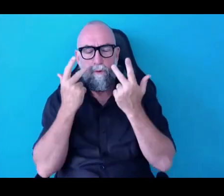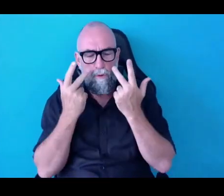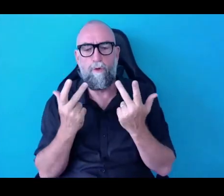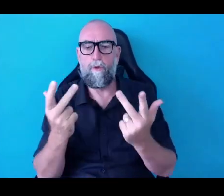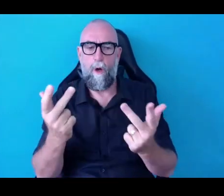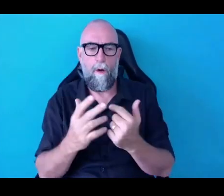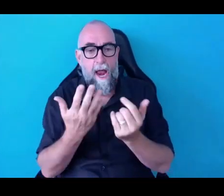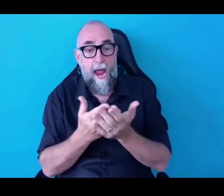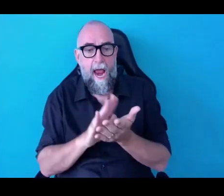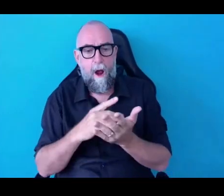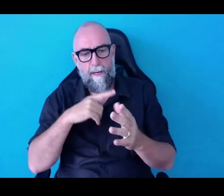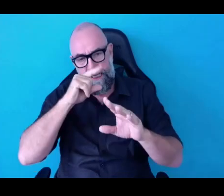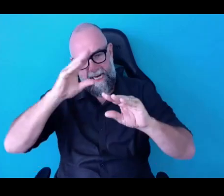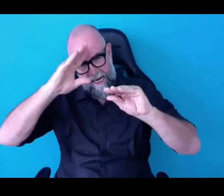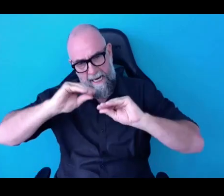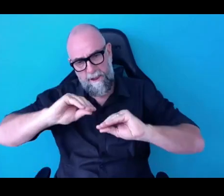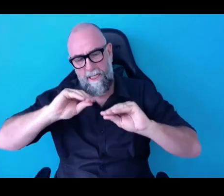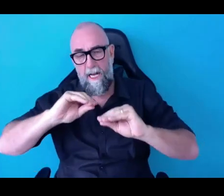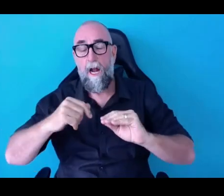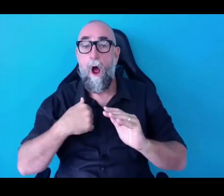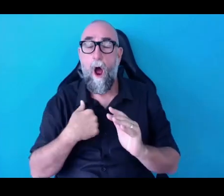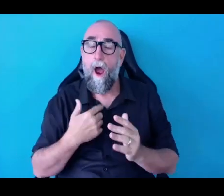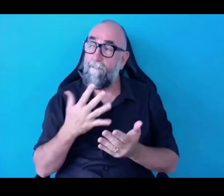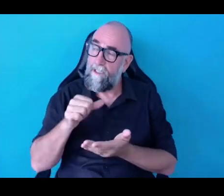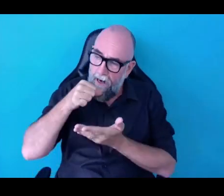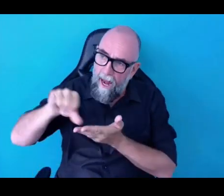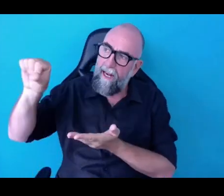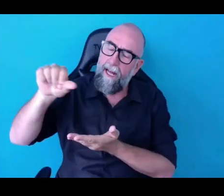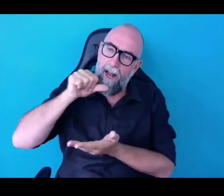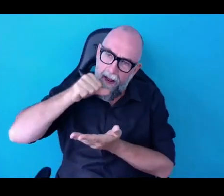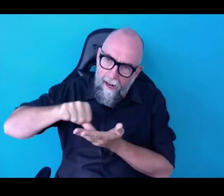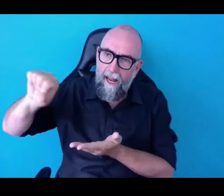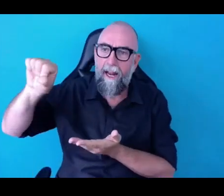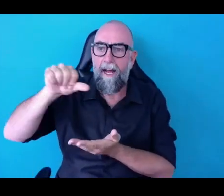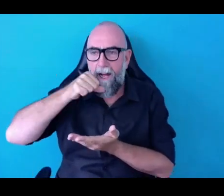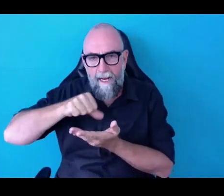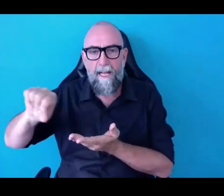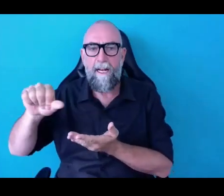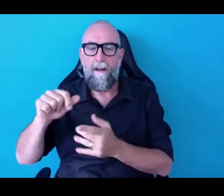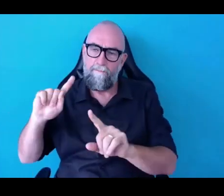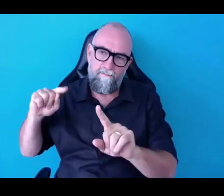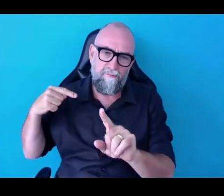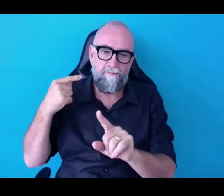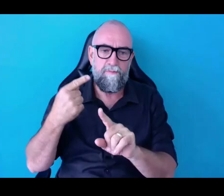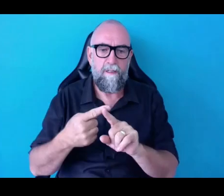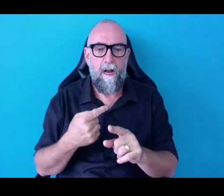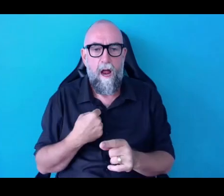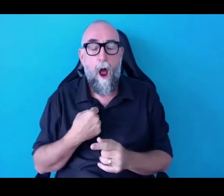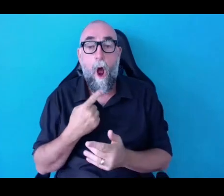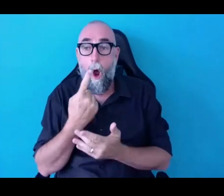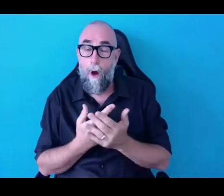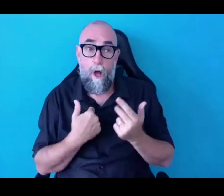I ended up writing a couple of letters to Gordon throughout the years, and I only ever displayed them with his